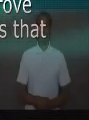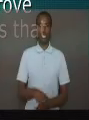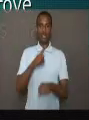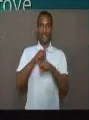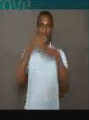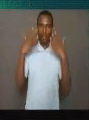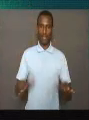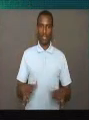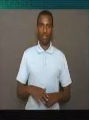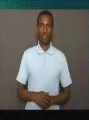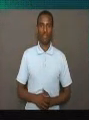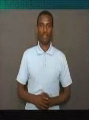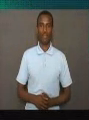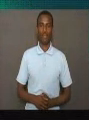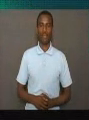Time's up.